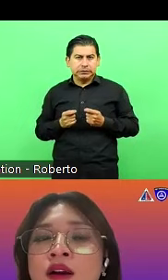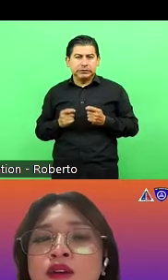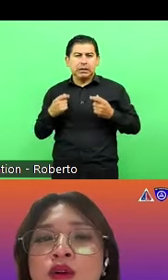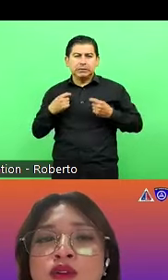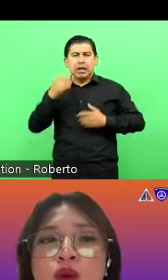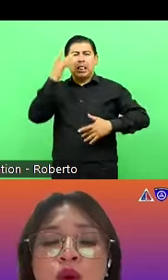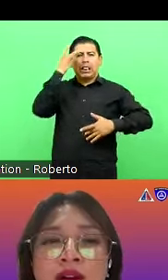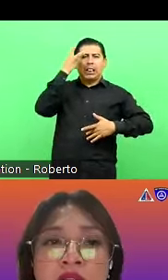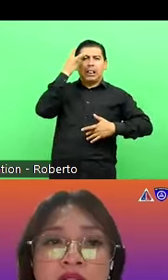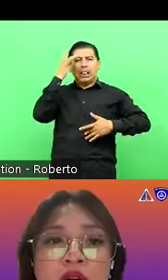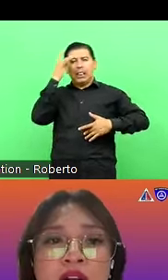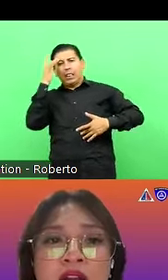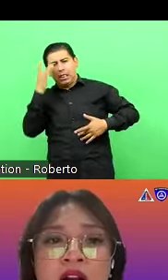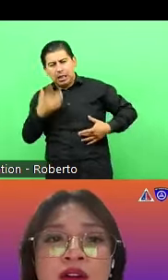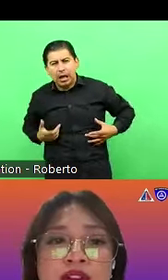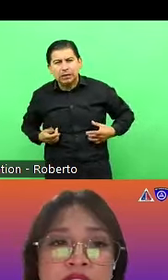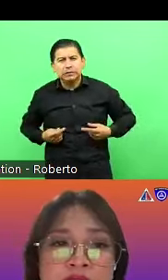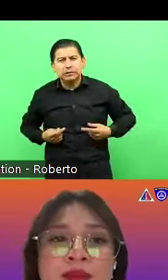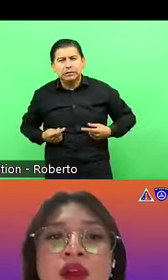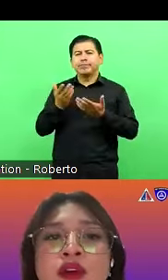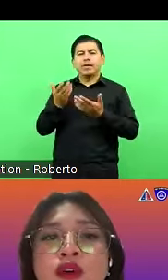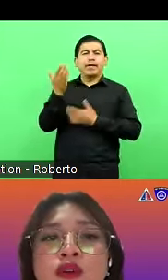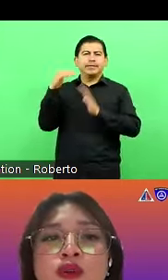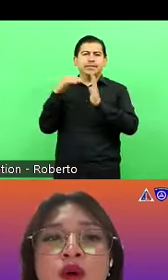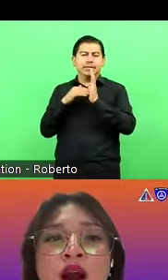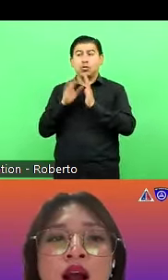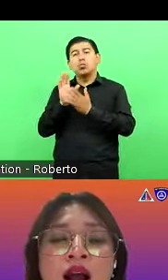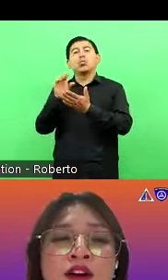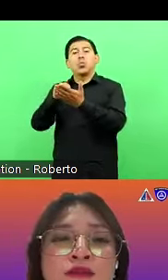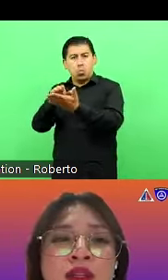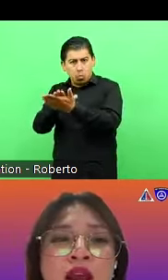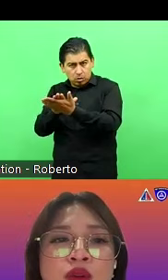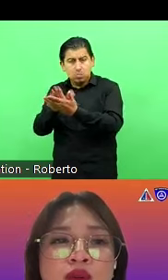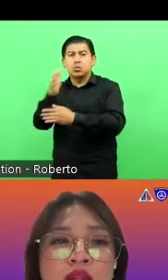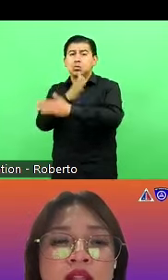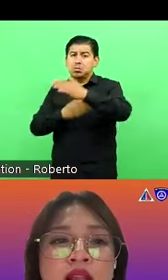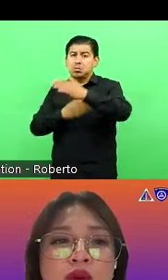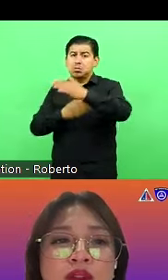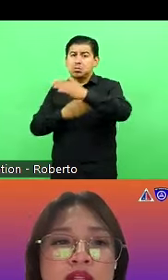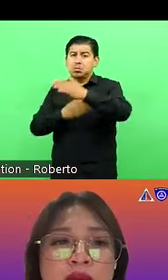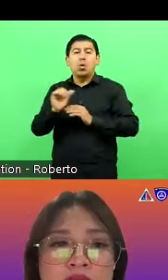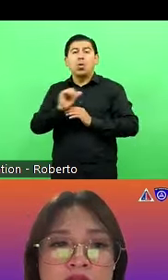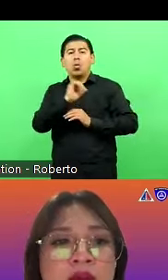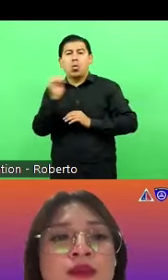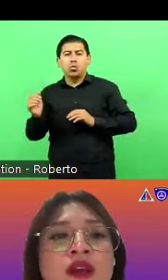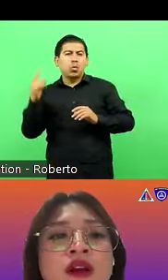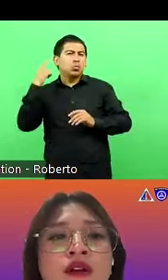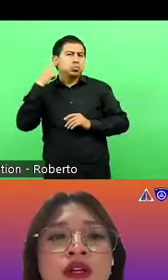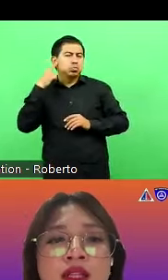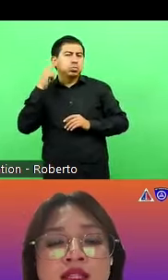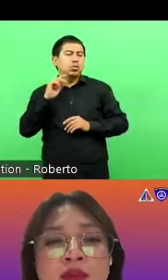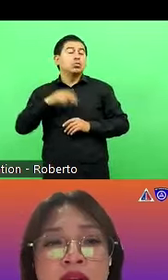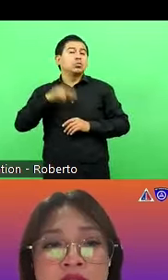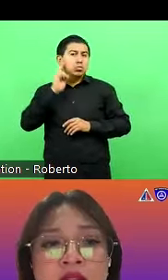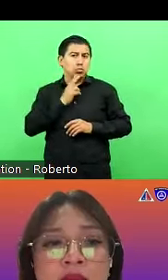are those who are deaf or hard of hearing, those who have been diagnosed with intellectual disability,